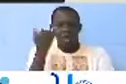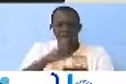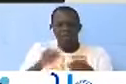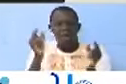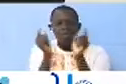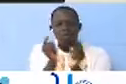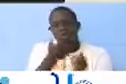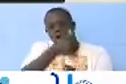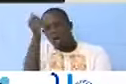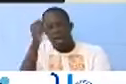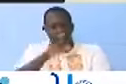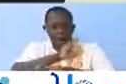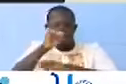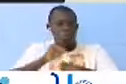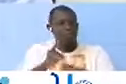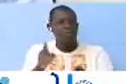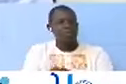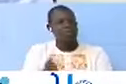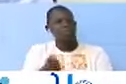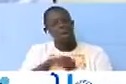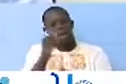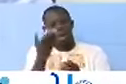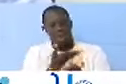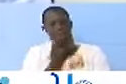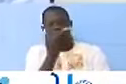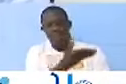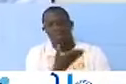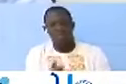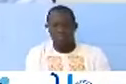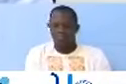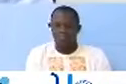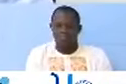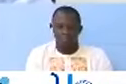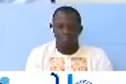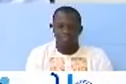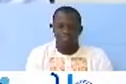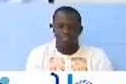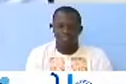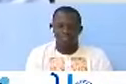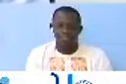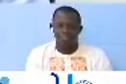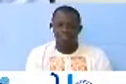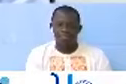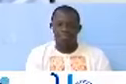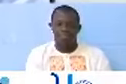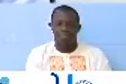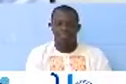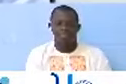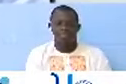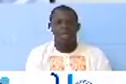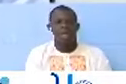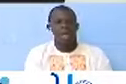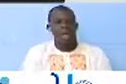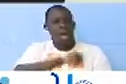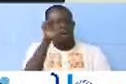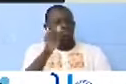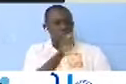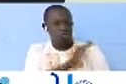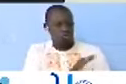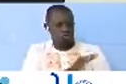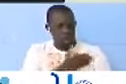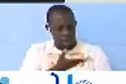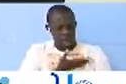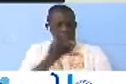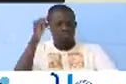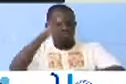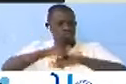nyidi niya momo ya sindi dula kile wala ka mara dula kile ni mobu ka diamu ka fa incommunicado ani mo diamu ani mo ka chala ani fenna. As well as torture.